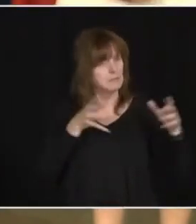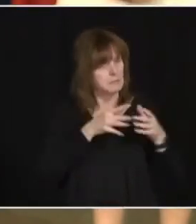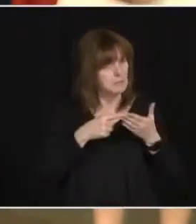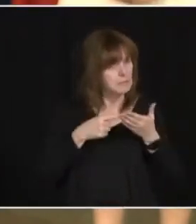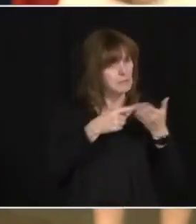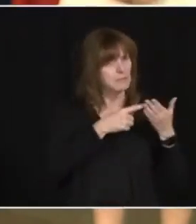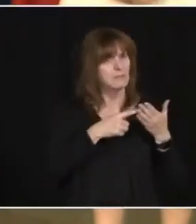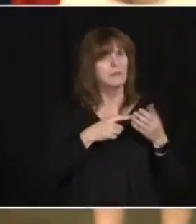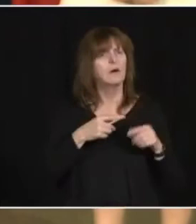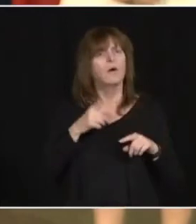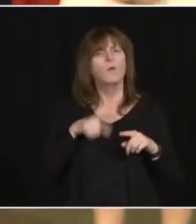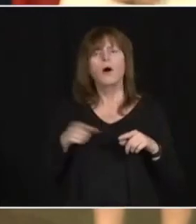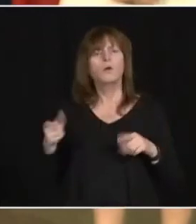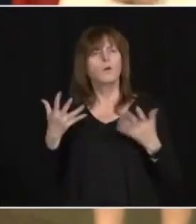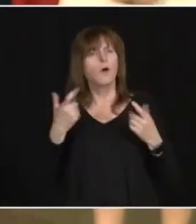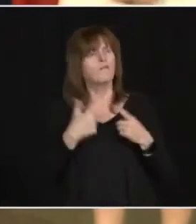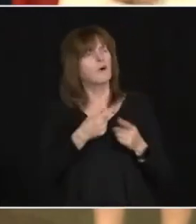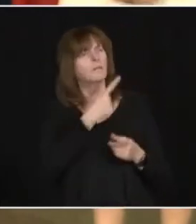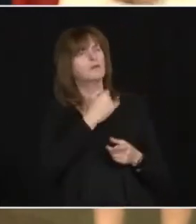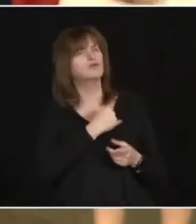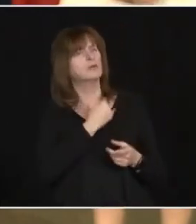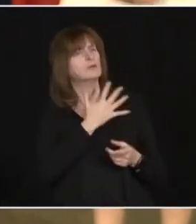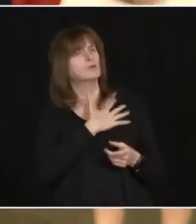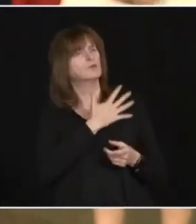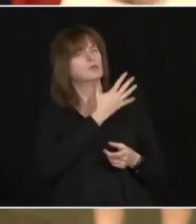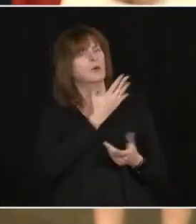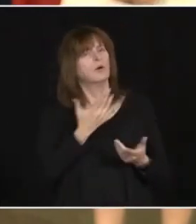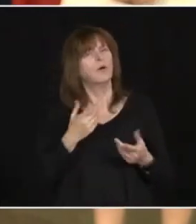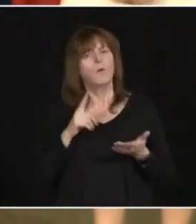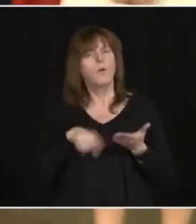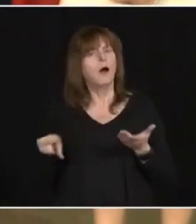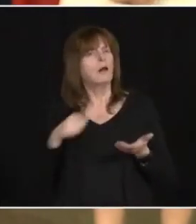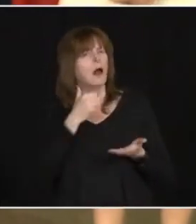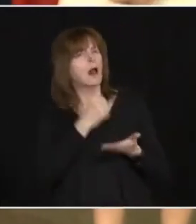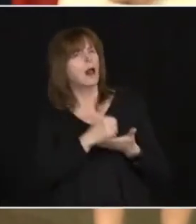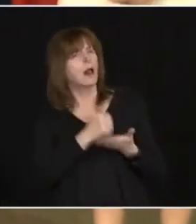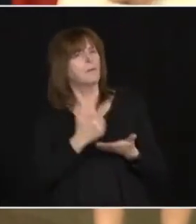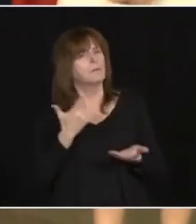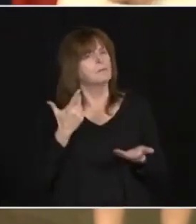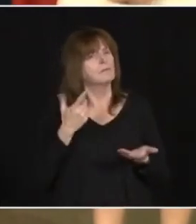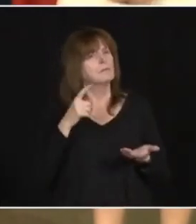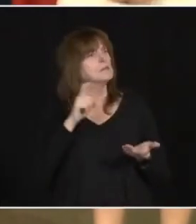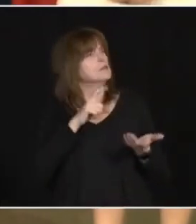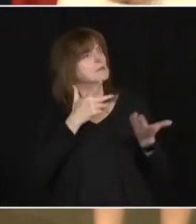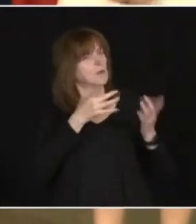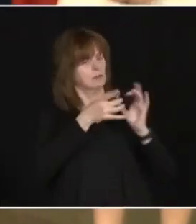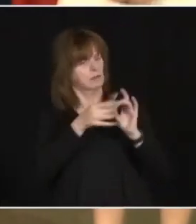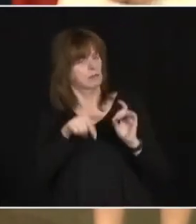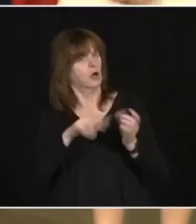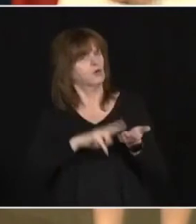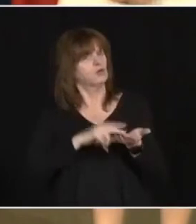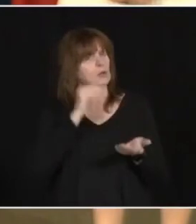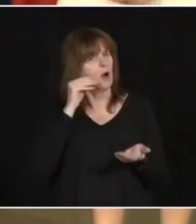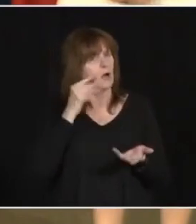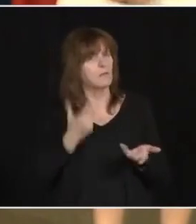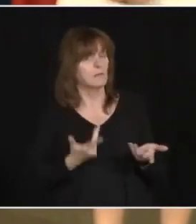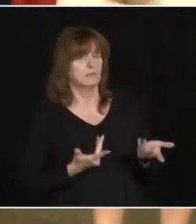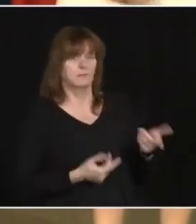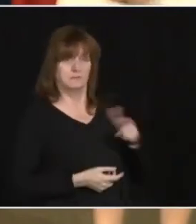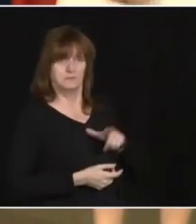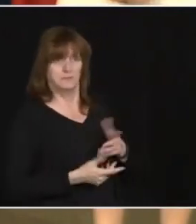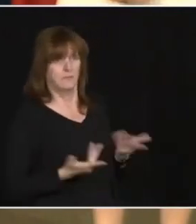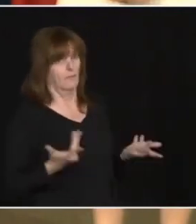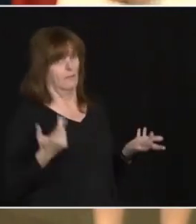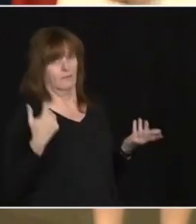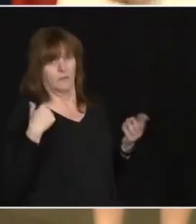and especially on nursing homes. What more do you need? Well, I think it's going to be an open conversation like it usually is, and everyone put